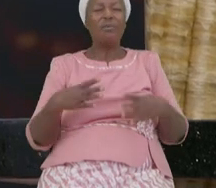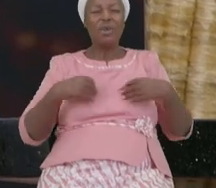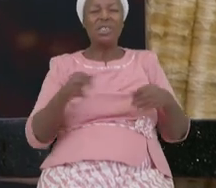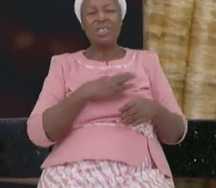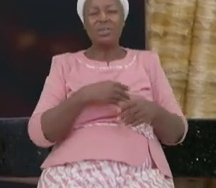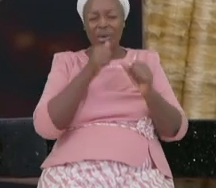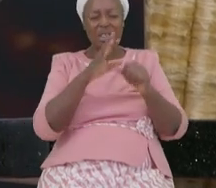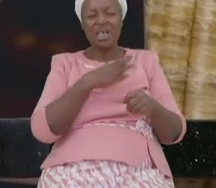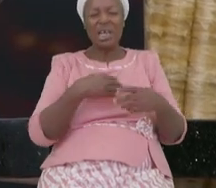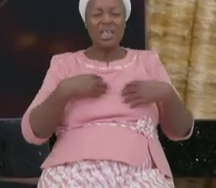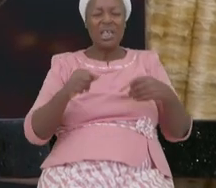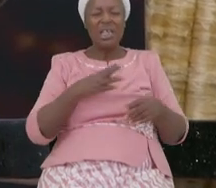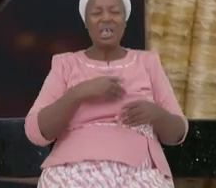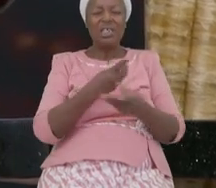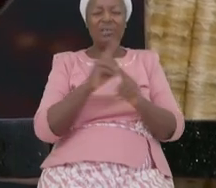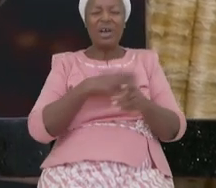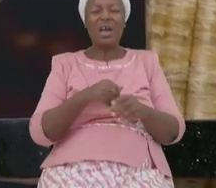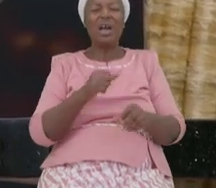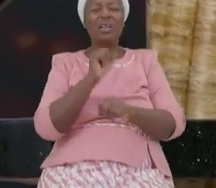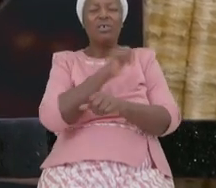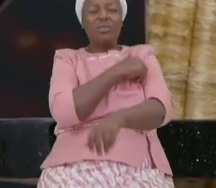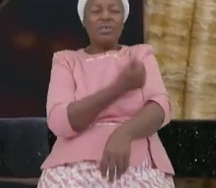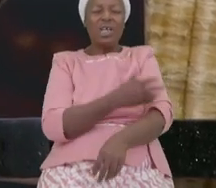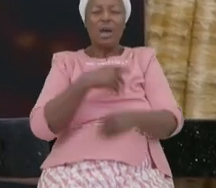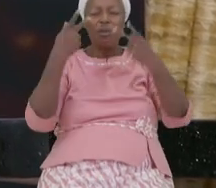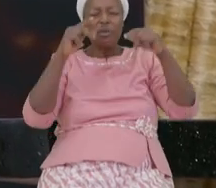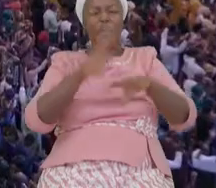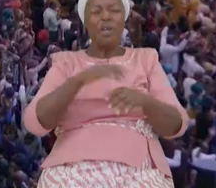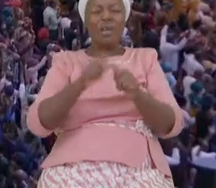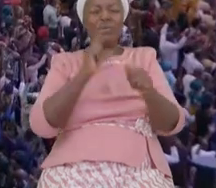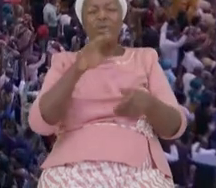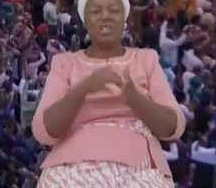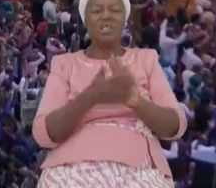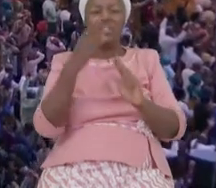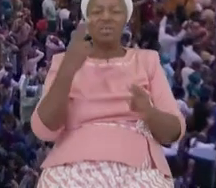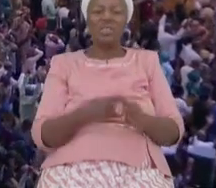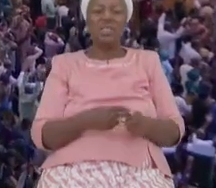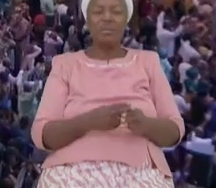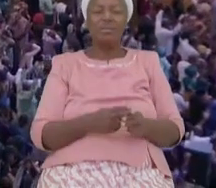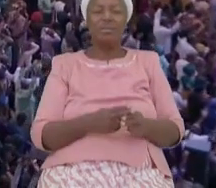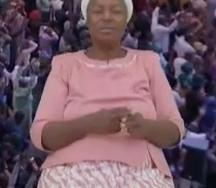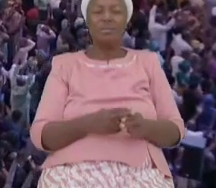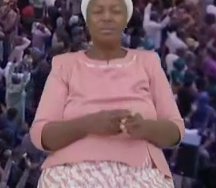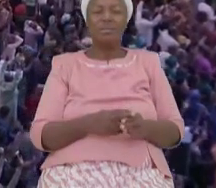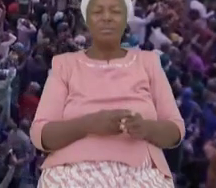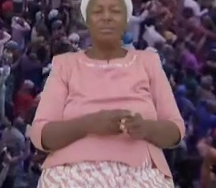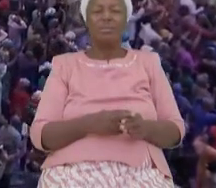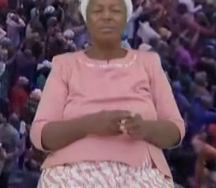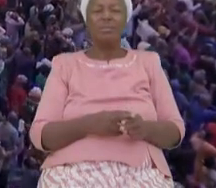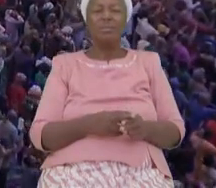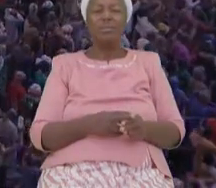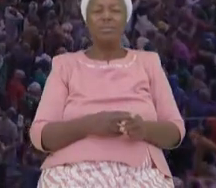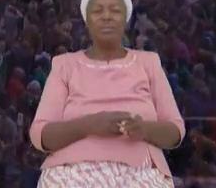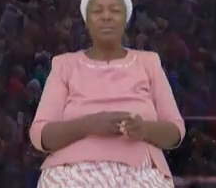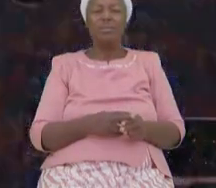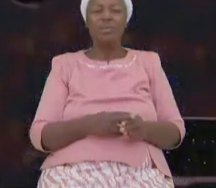deliverance and dominion and prosperity on everyone in Jesus' name. And Lord,